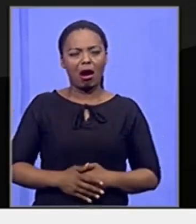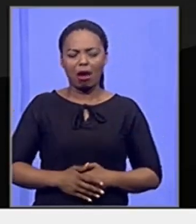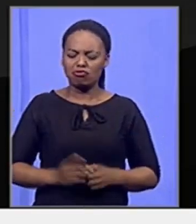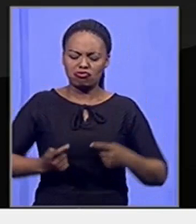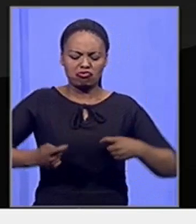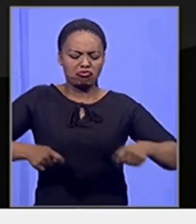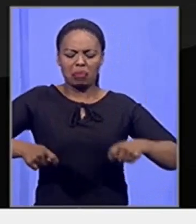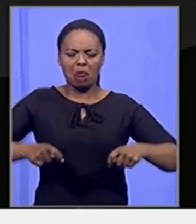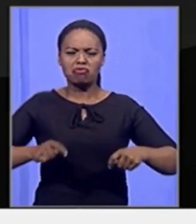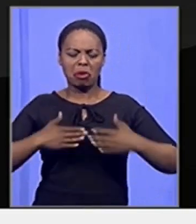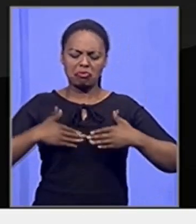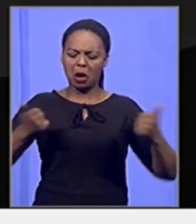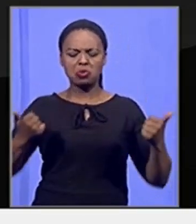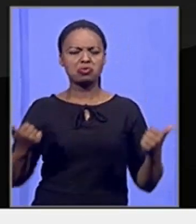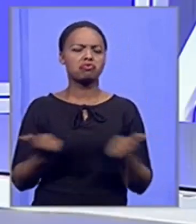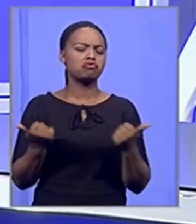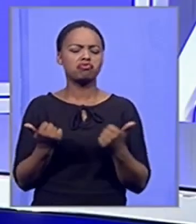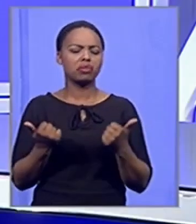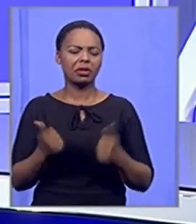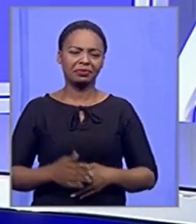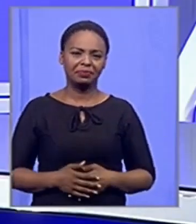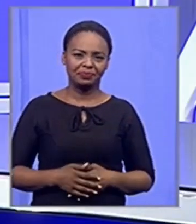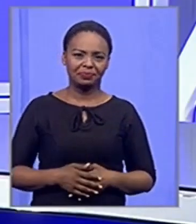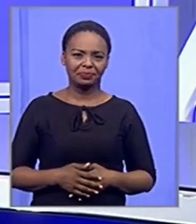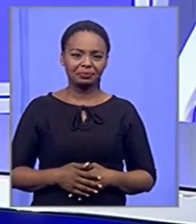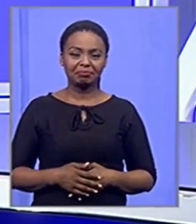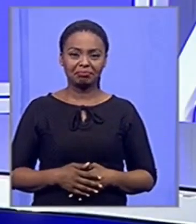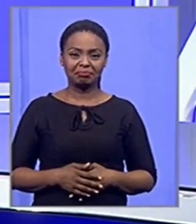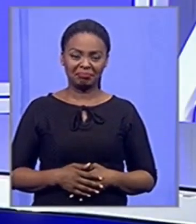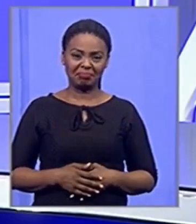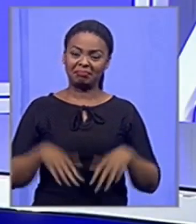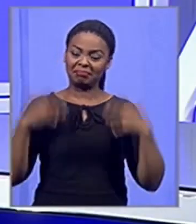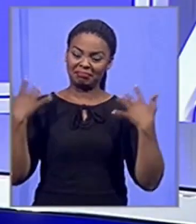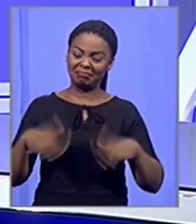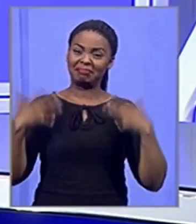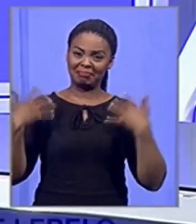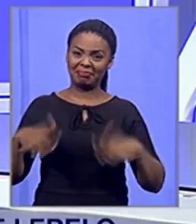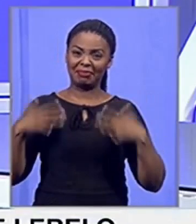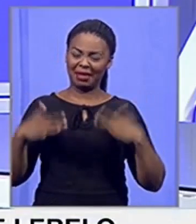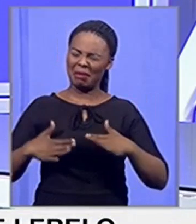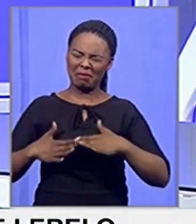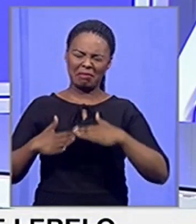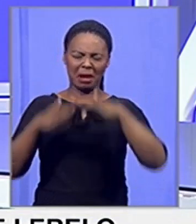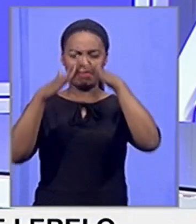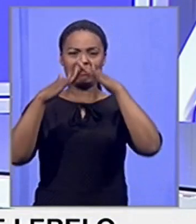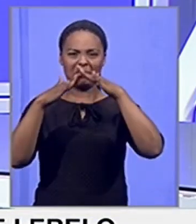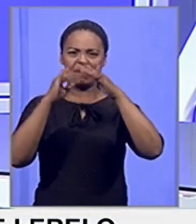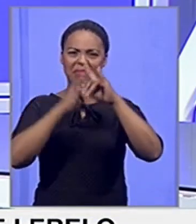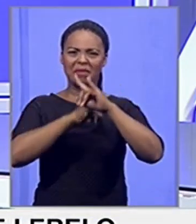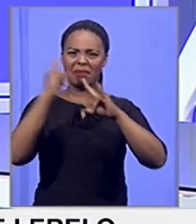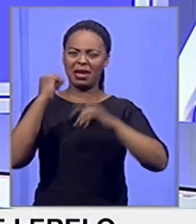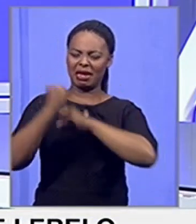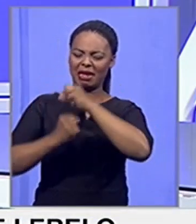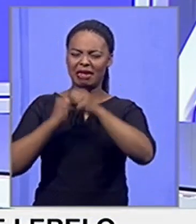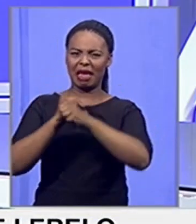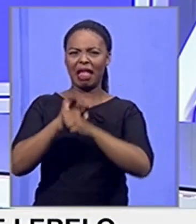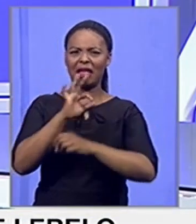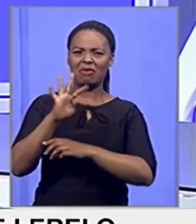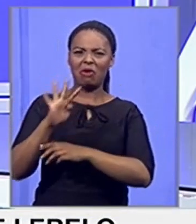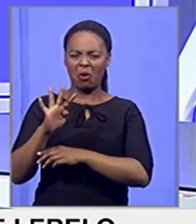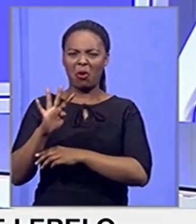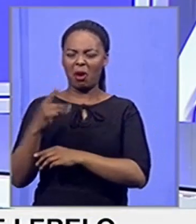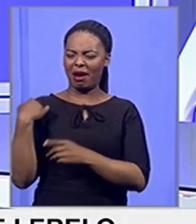taba tse monate tseo. Ntate moholo o entse rekoto e ntjha e sa leng e dula dilemo tse ka bang tse 34 ya Wally Hayward. Na mohlomong